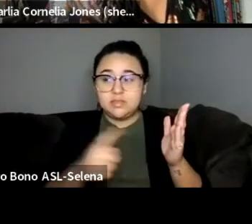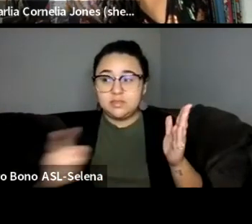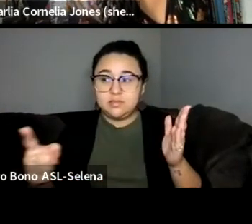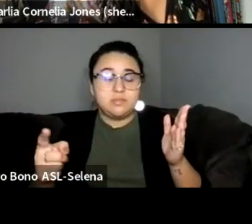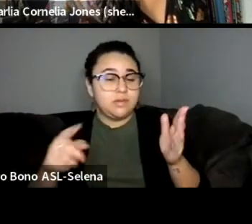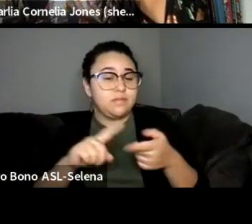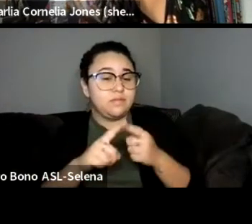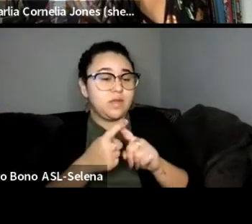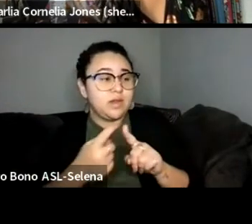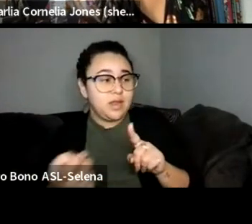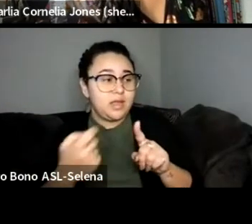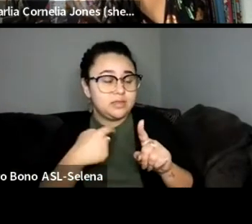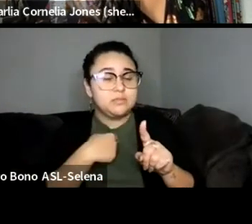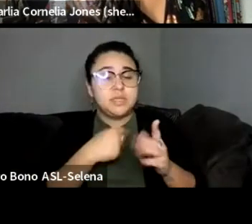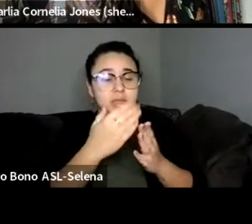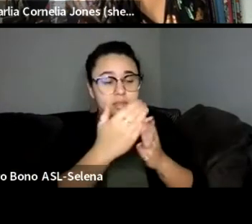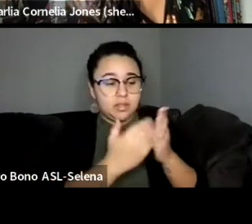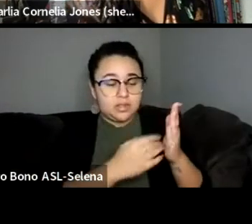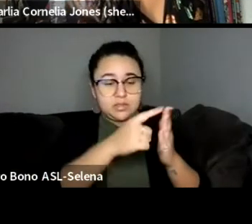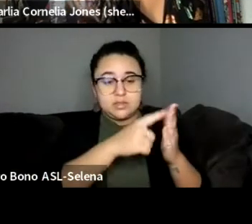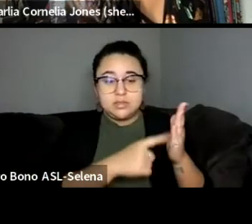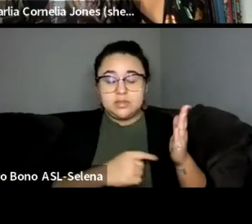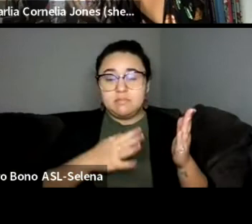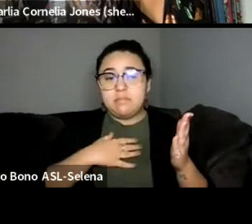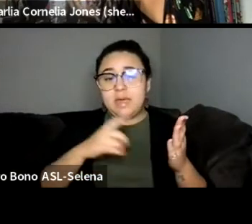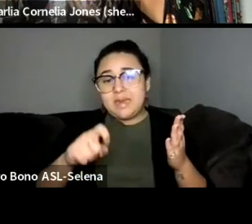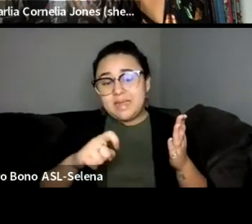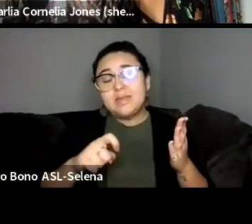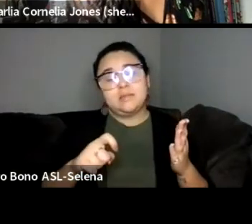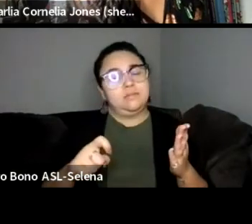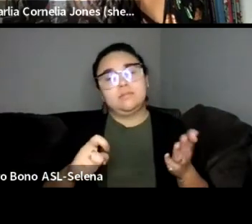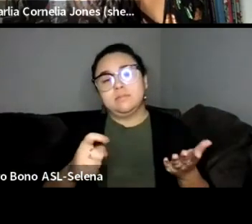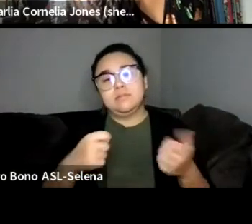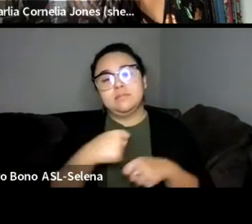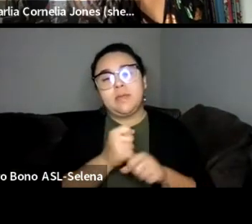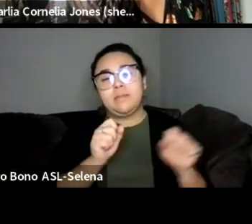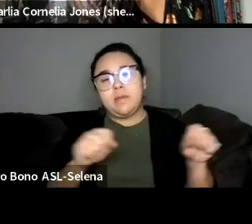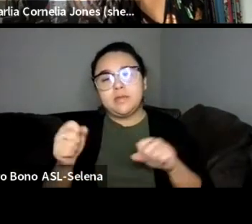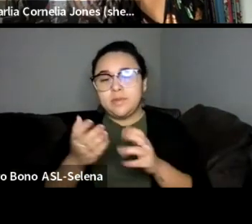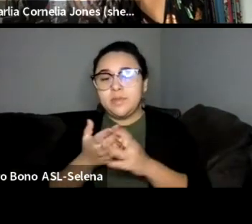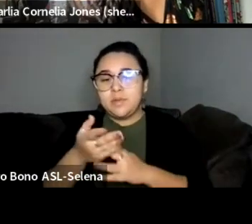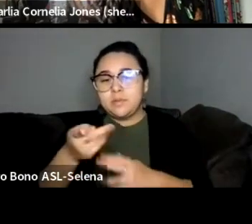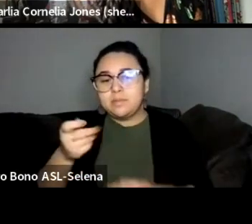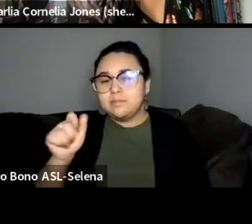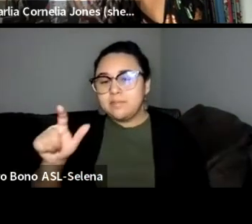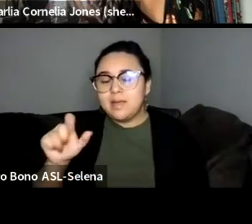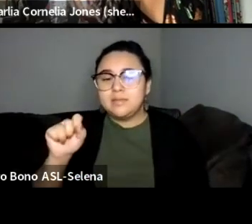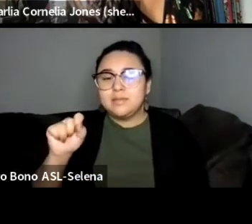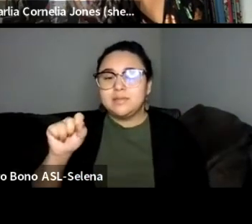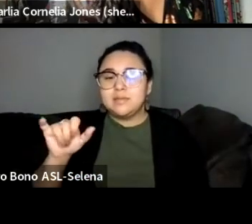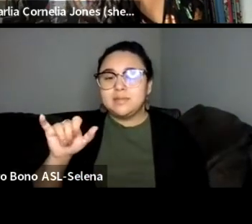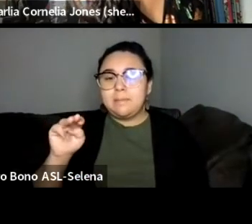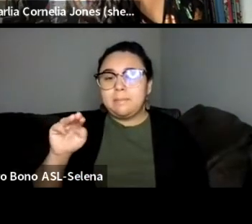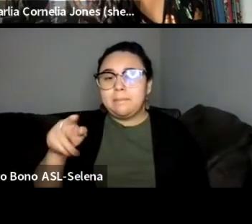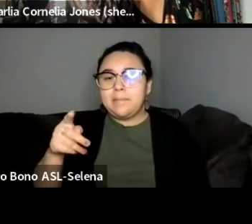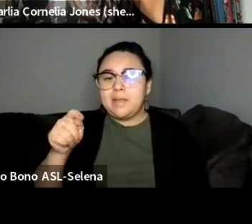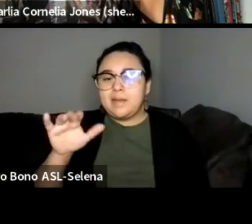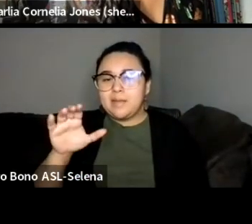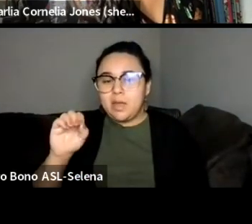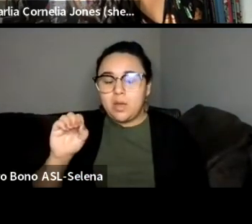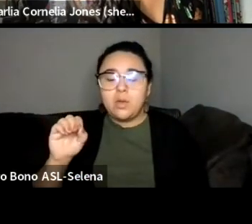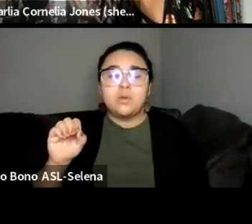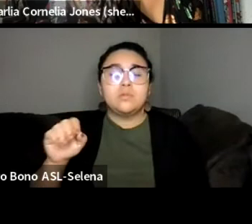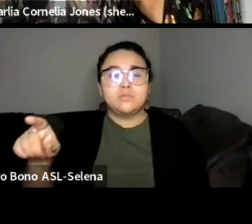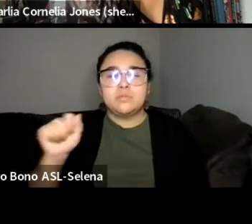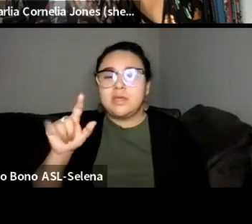and Rachel and all the great people at PAAL, but also because Simpatico always said yes. Like every step of the way, Allison said, yep, however that needs to happen,